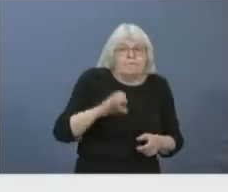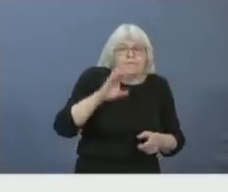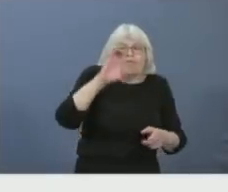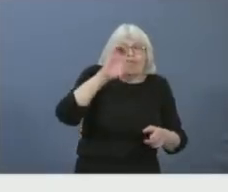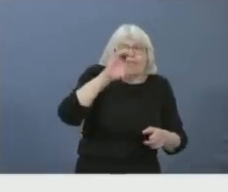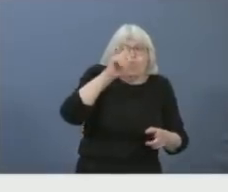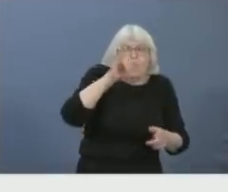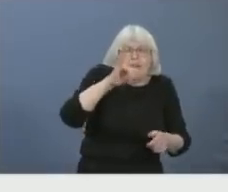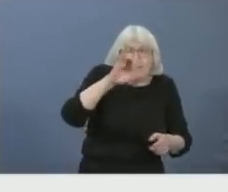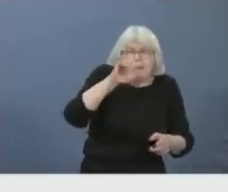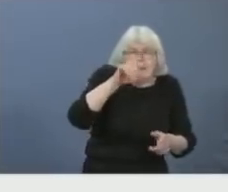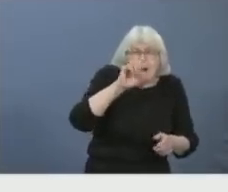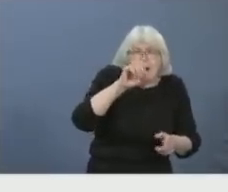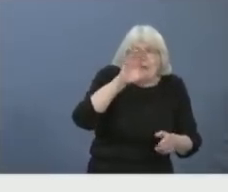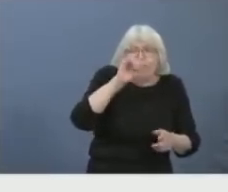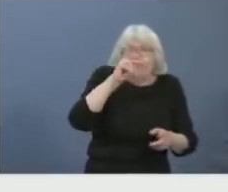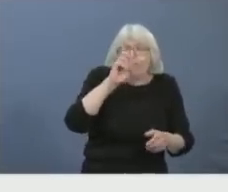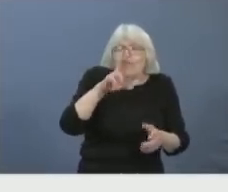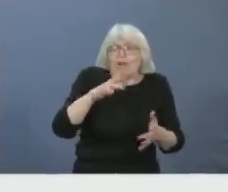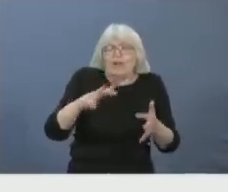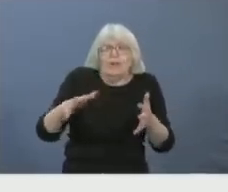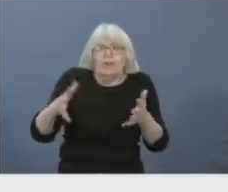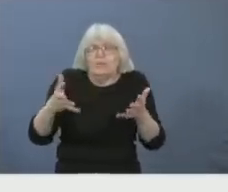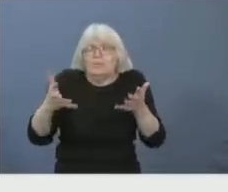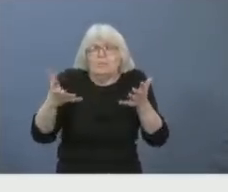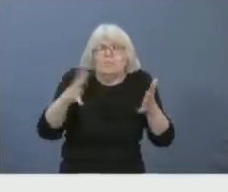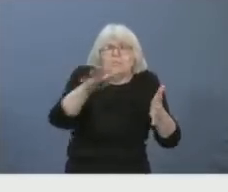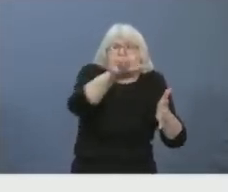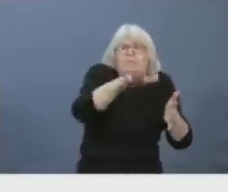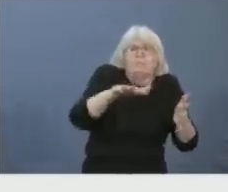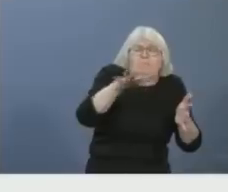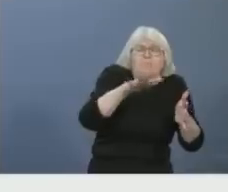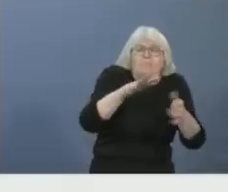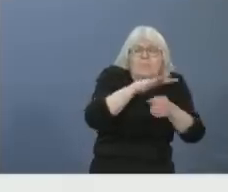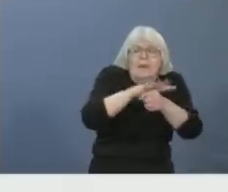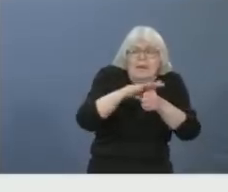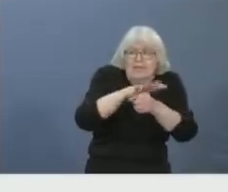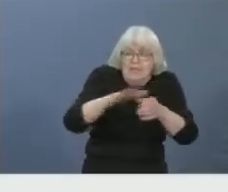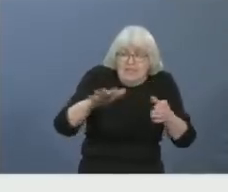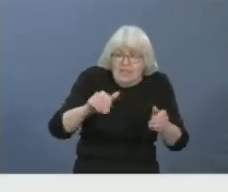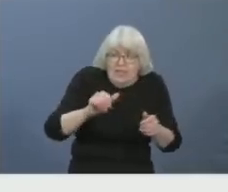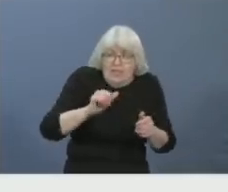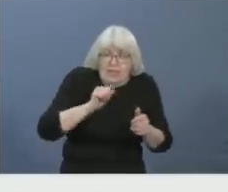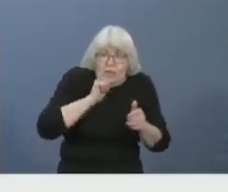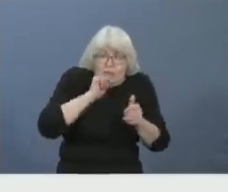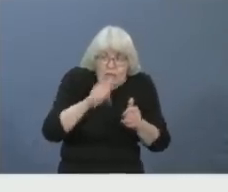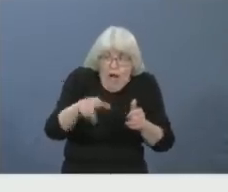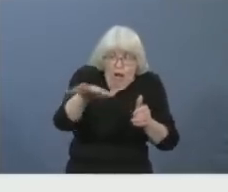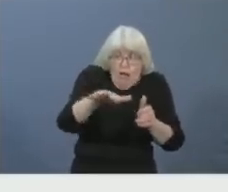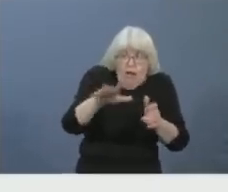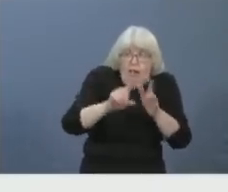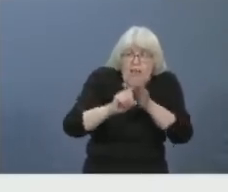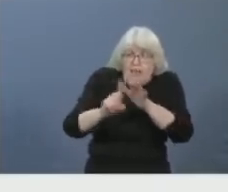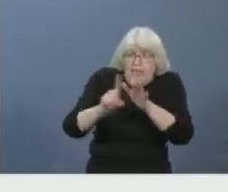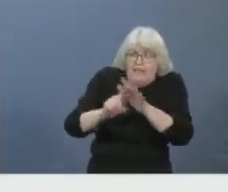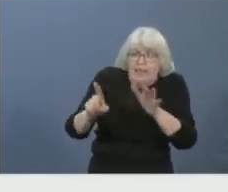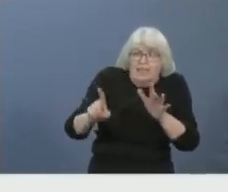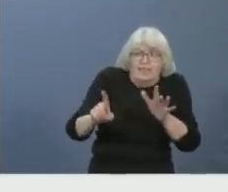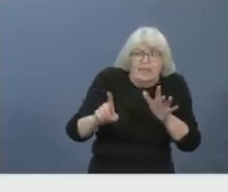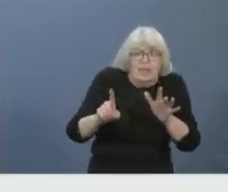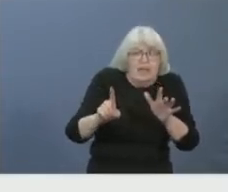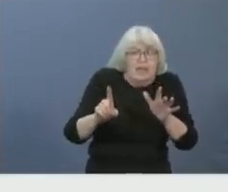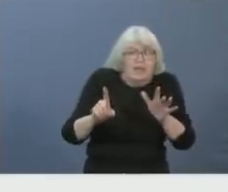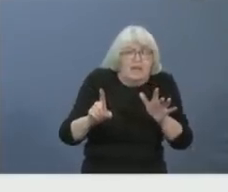about what the condition is in that evacuated area, and what's happening in a bigger place like